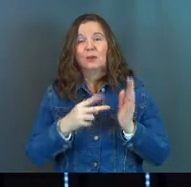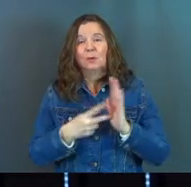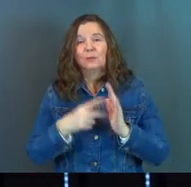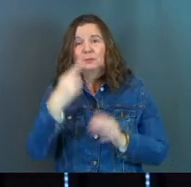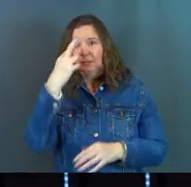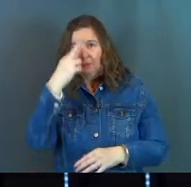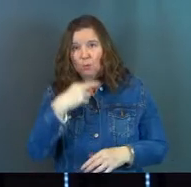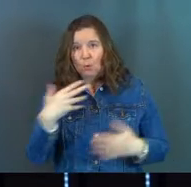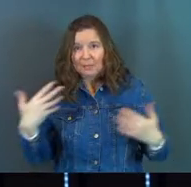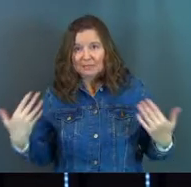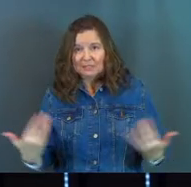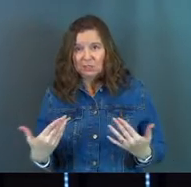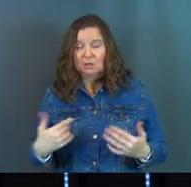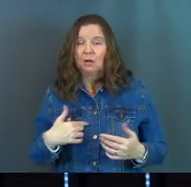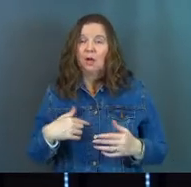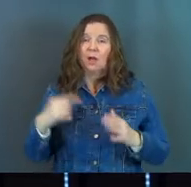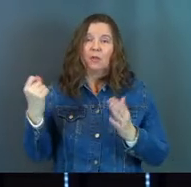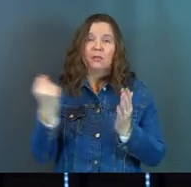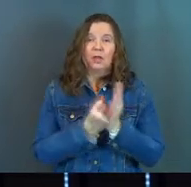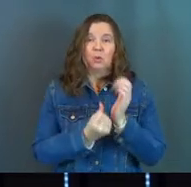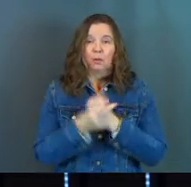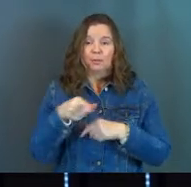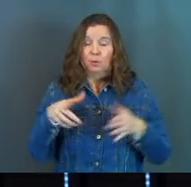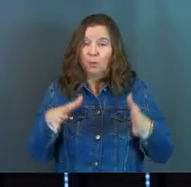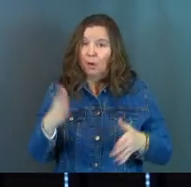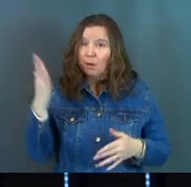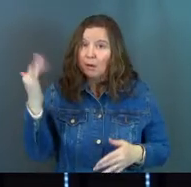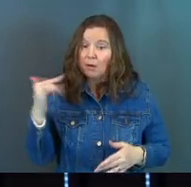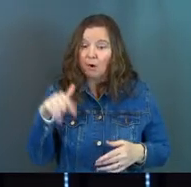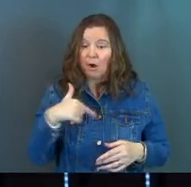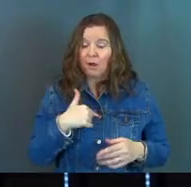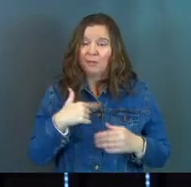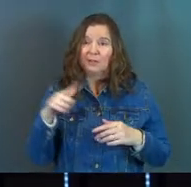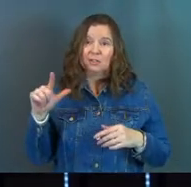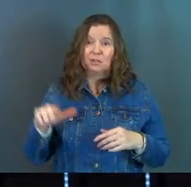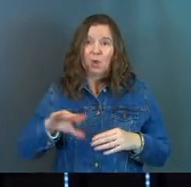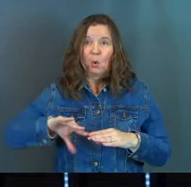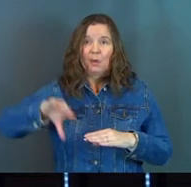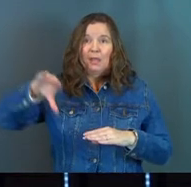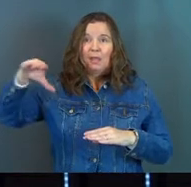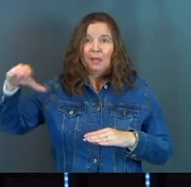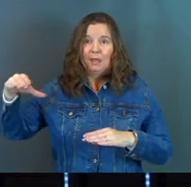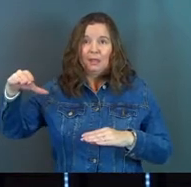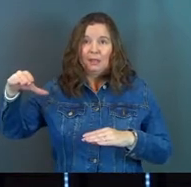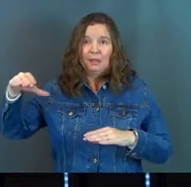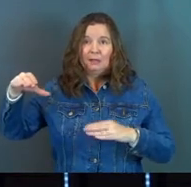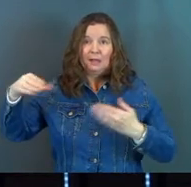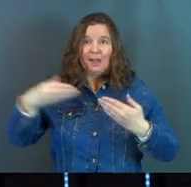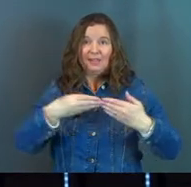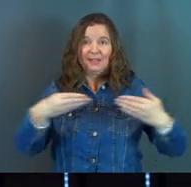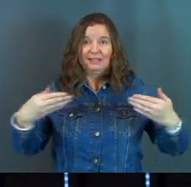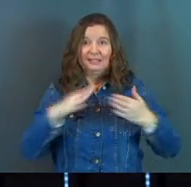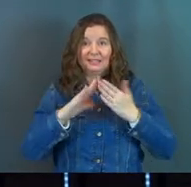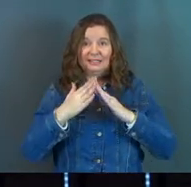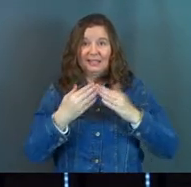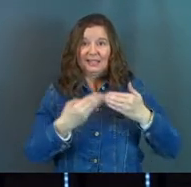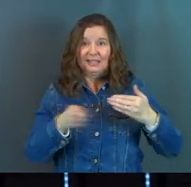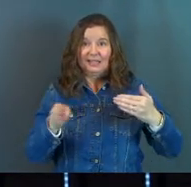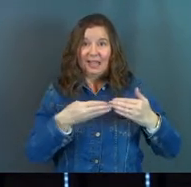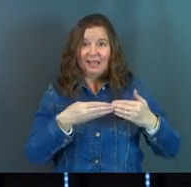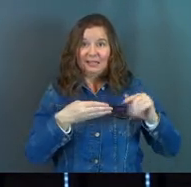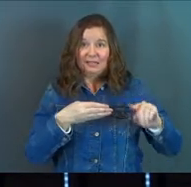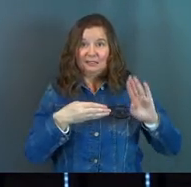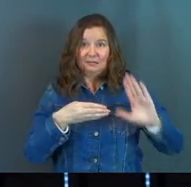the Romans here. They're crucifying him in this way, on this low hill outside the main city gate, and they're doing